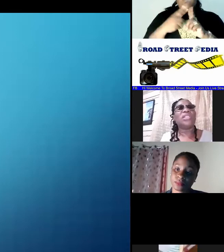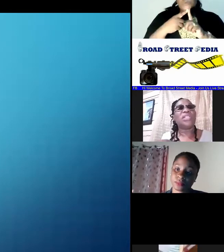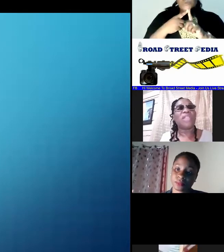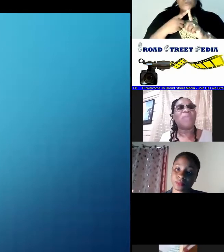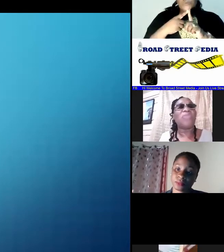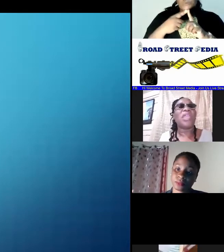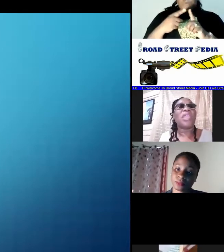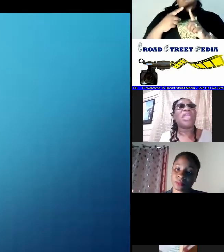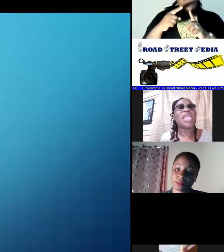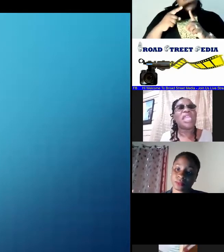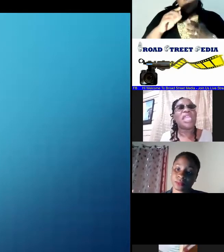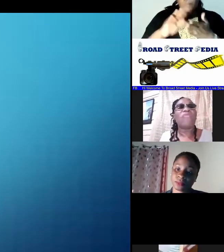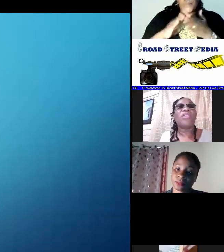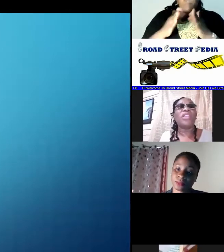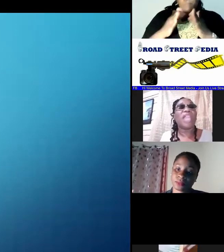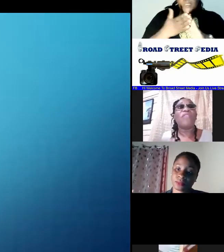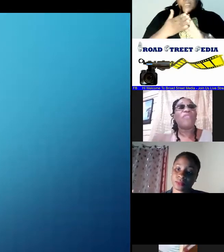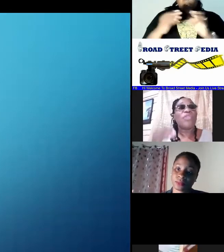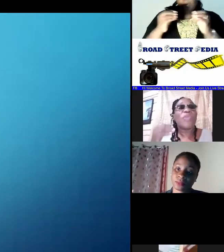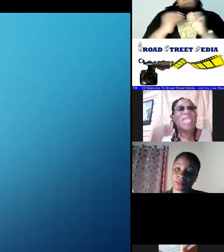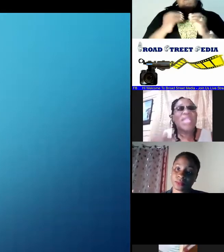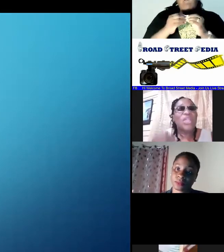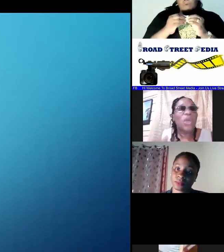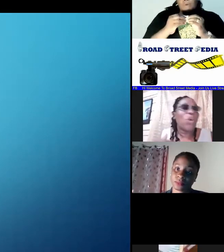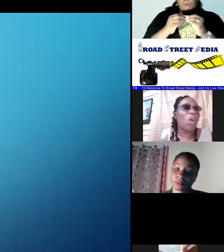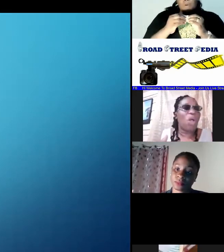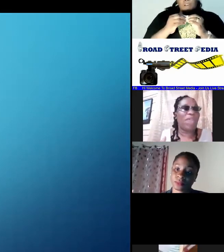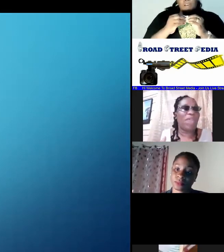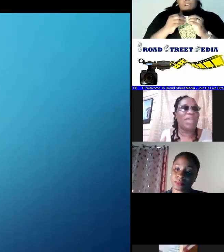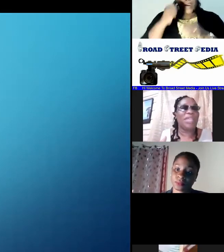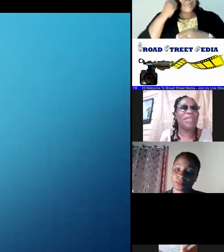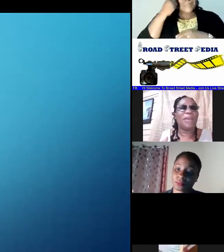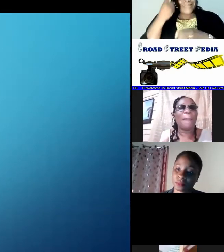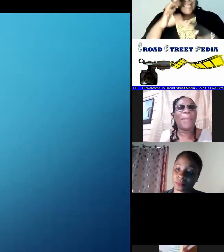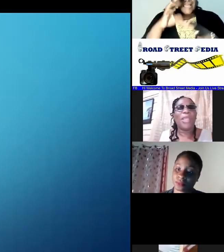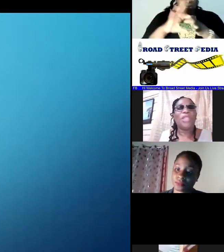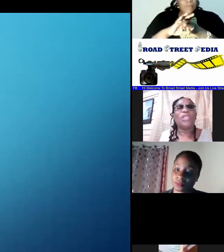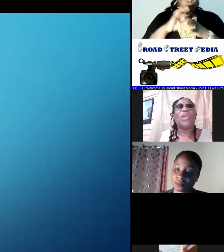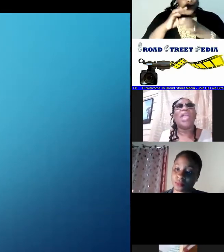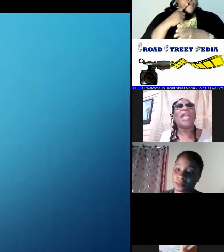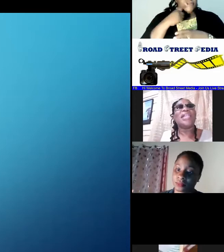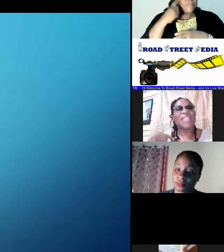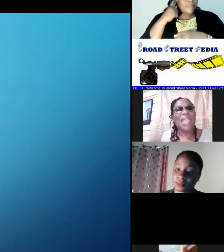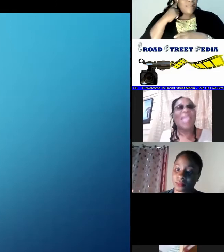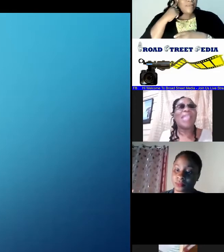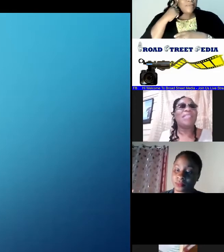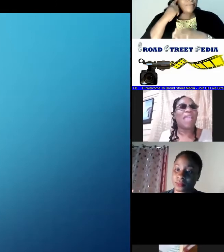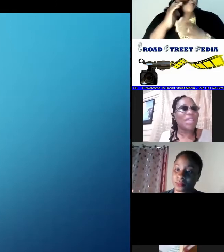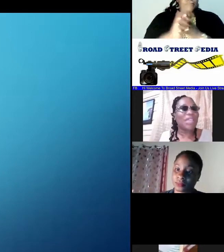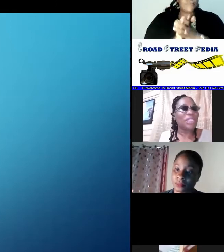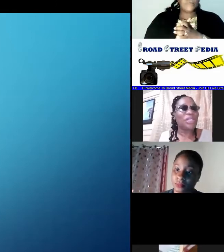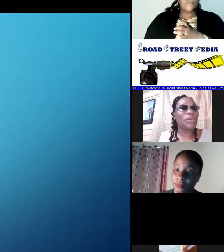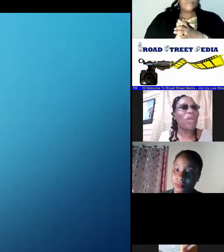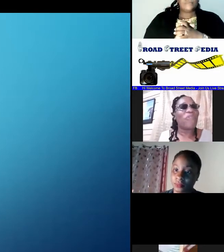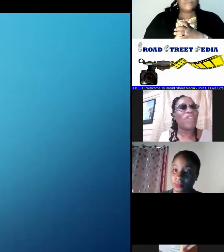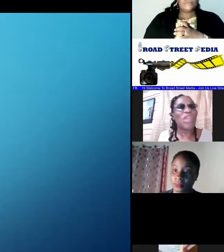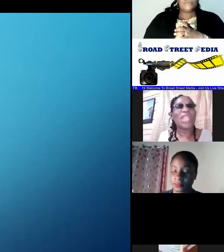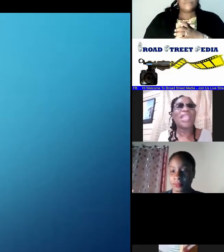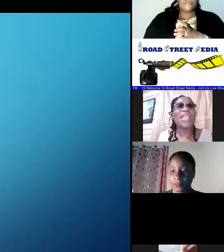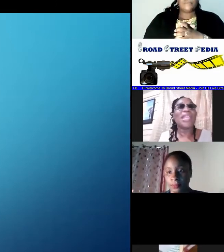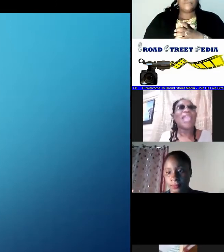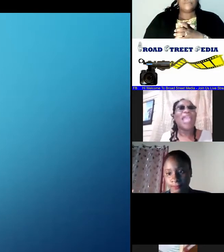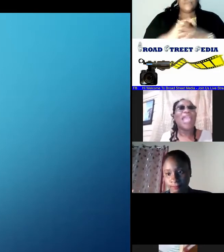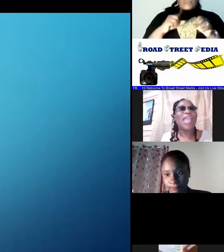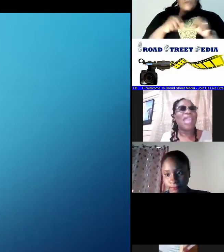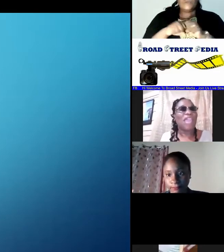learn something even if you know already. So let us get in the attitude of